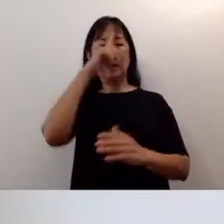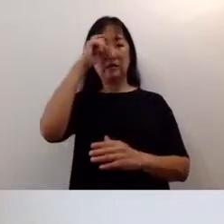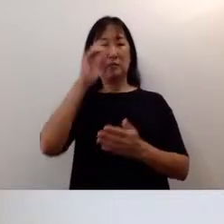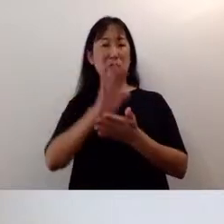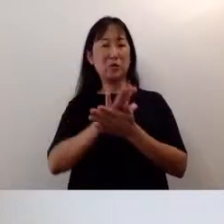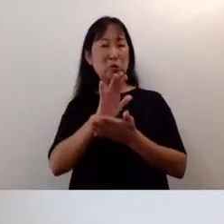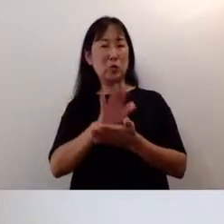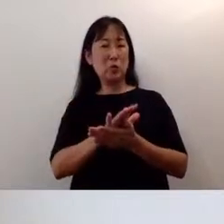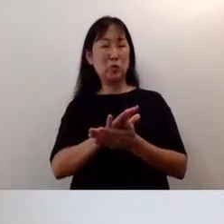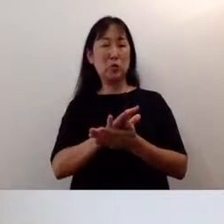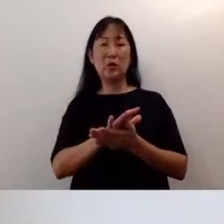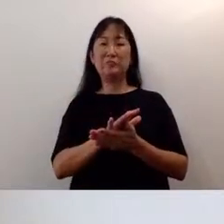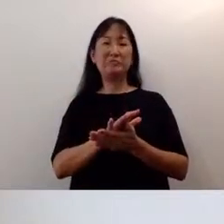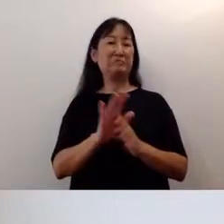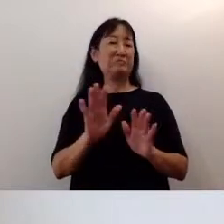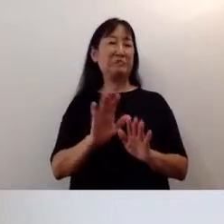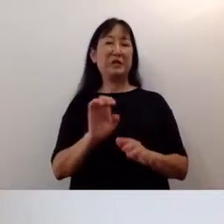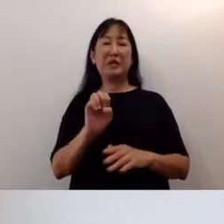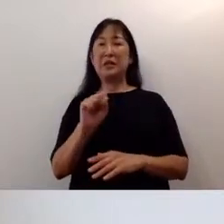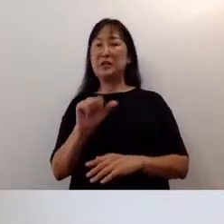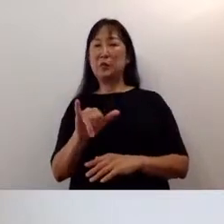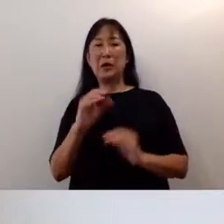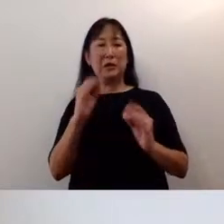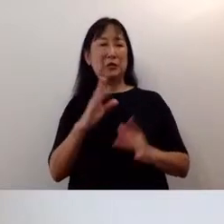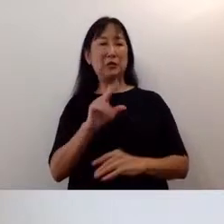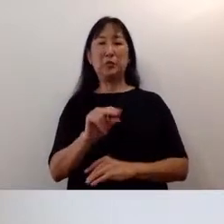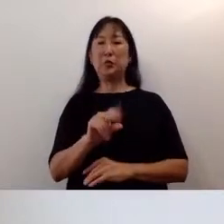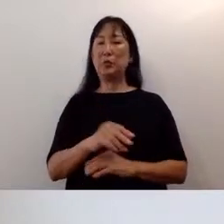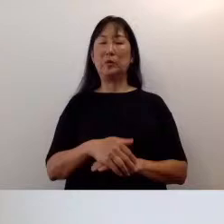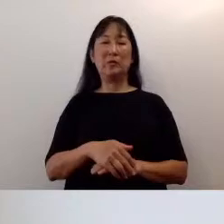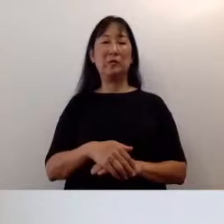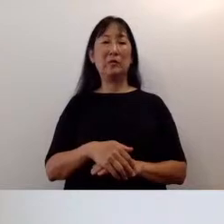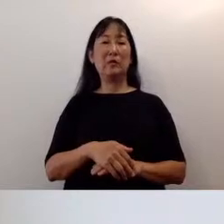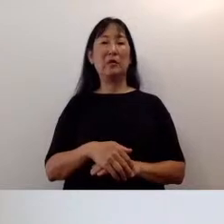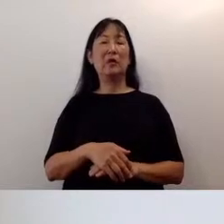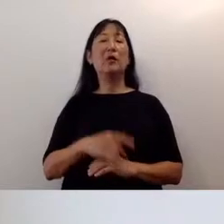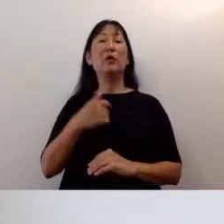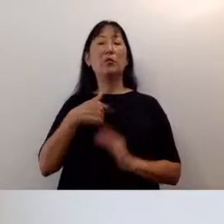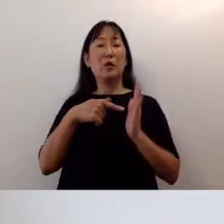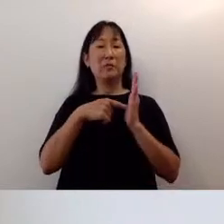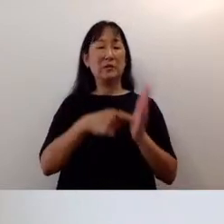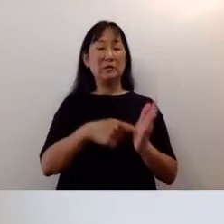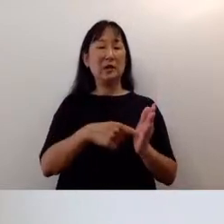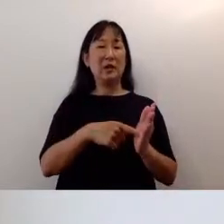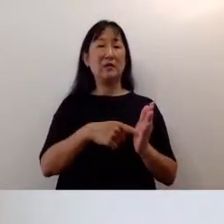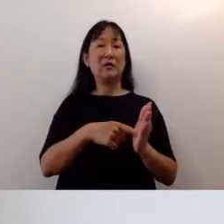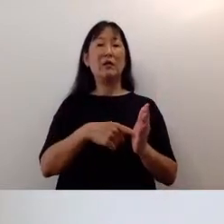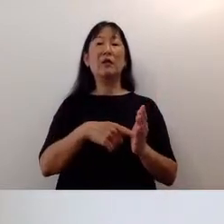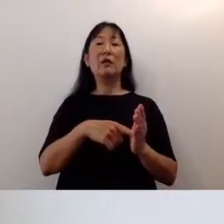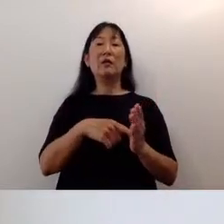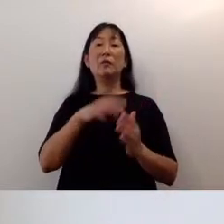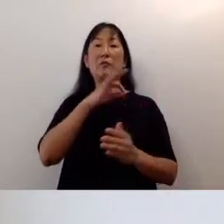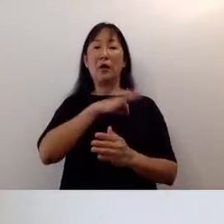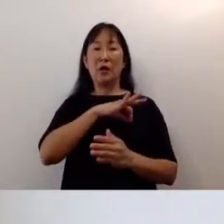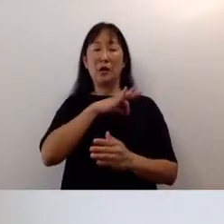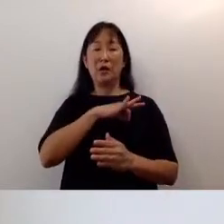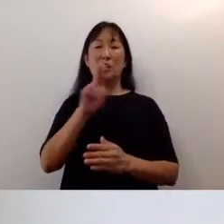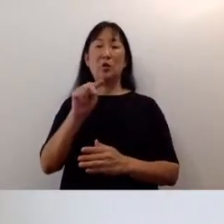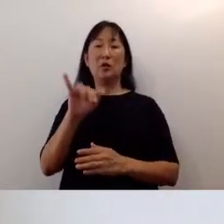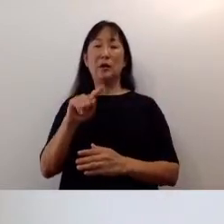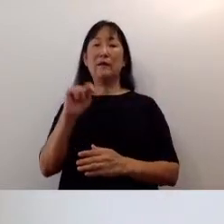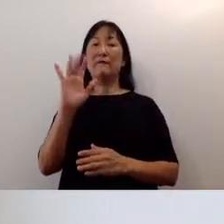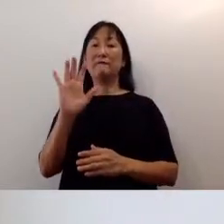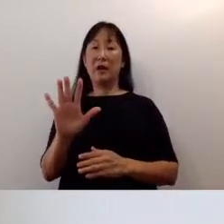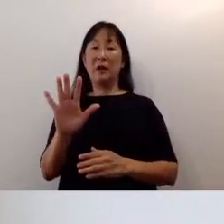e-school teachers or things of that nature. HSTA represents employees who are in bargaining unit 5. So those are teacher types. And